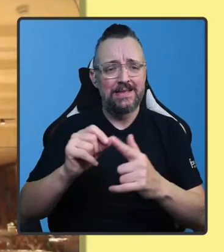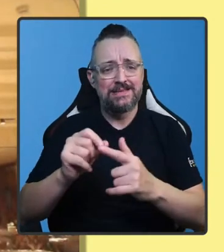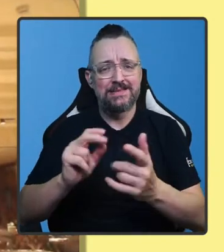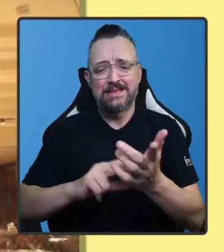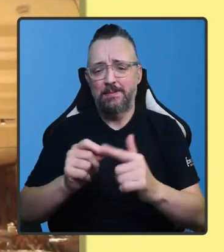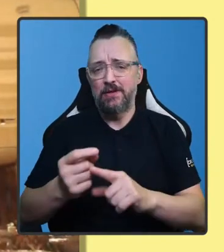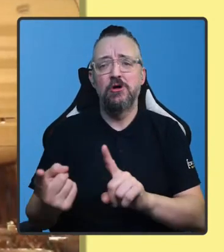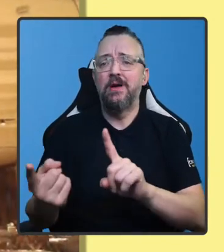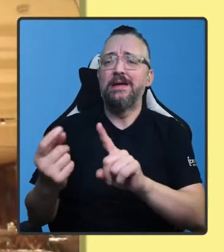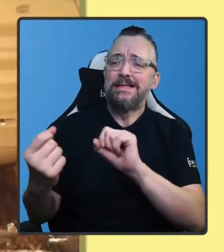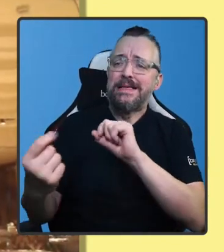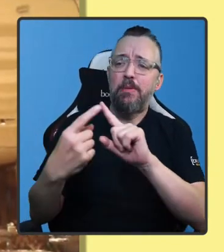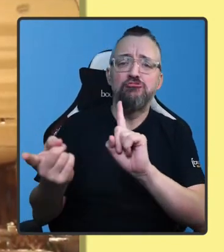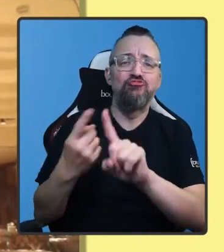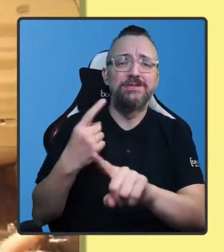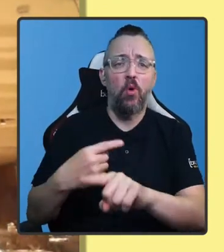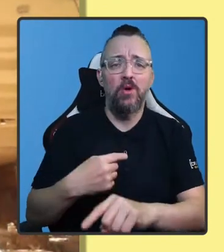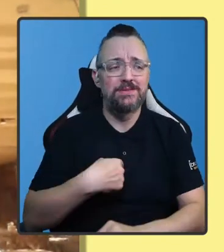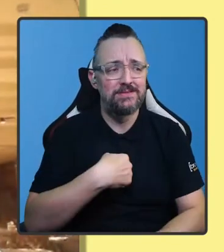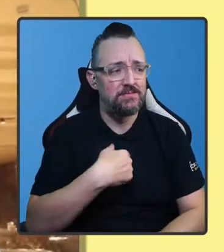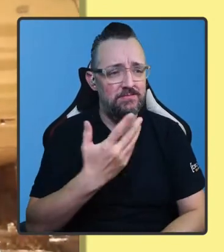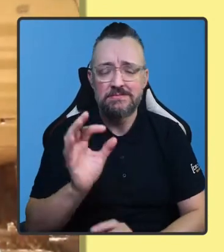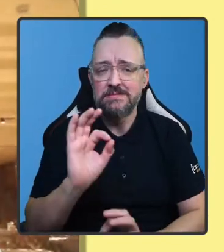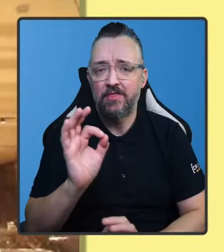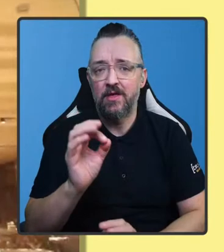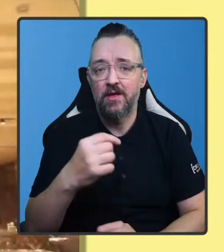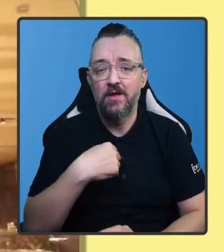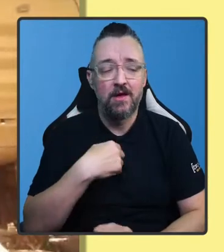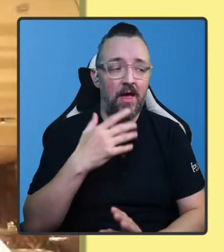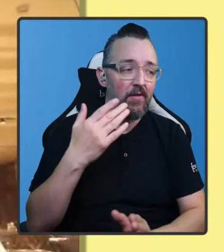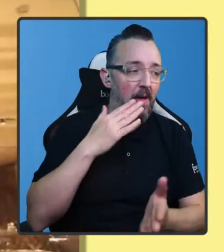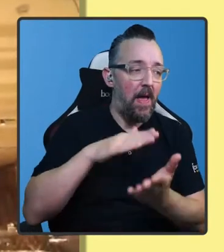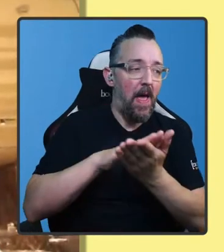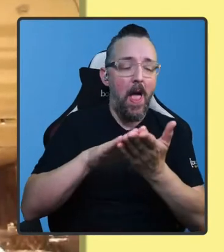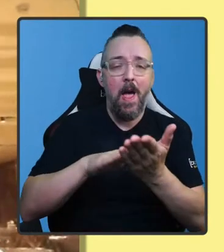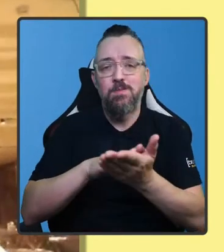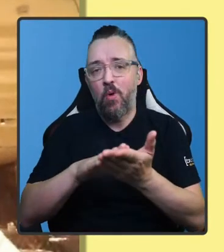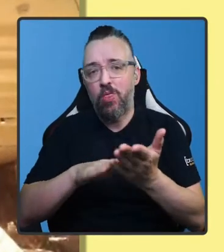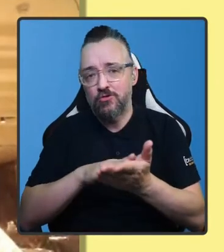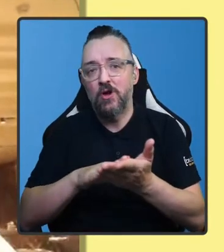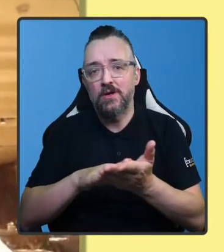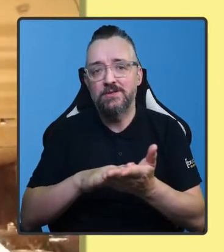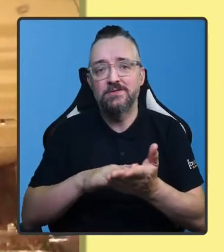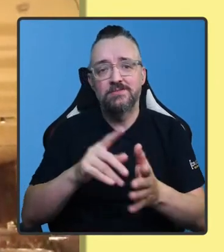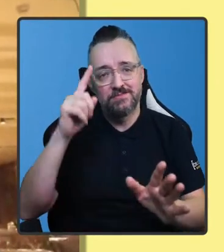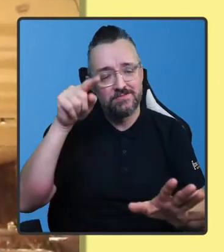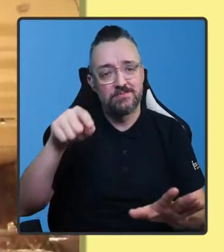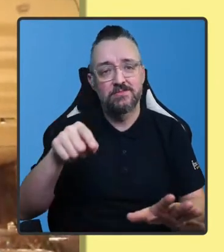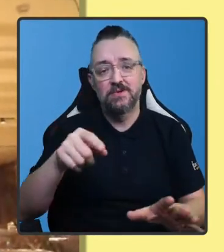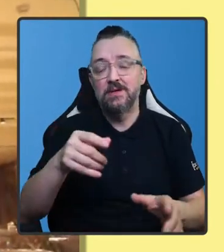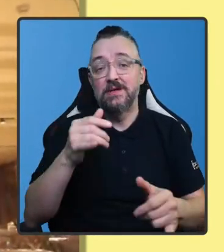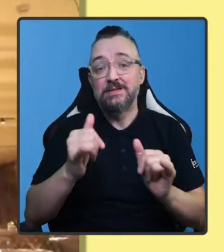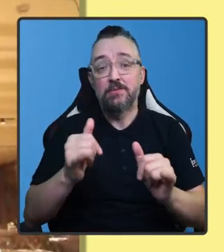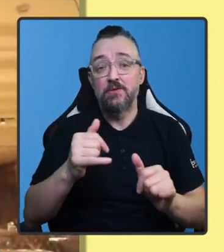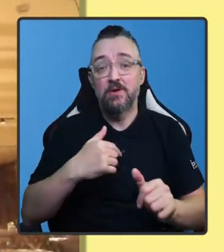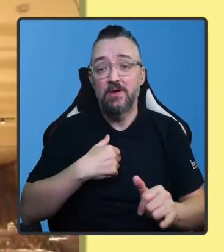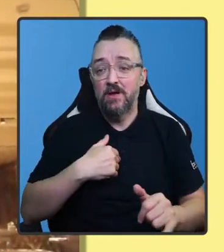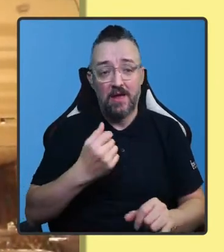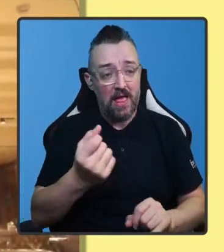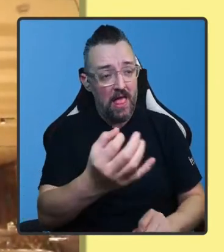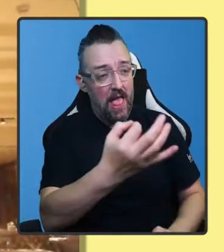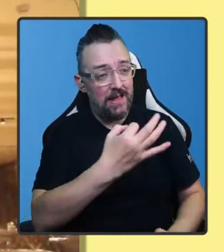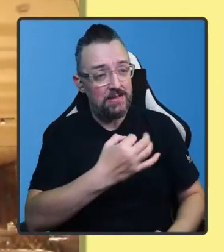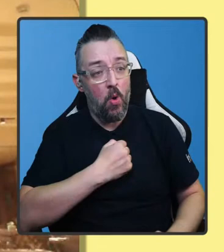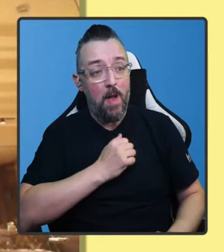emails. And I'm sitting there, I have to apologize on our behalf. And sometimes I think, well, sometimes we don't even respond to our own